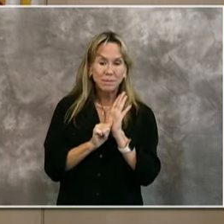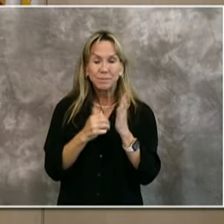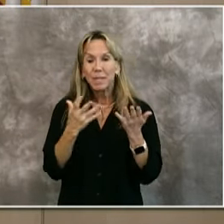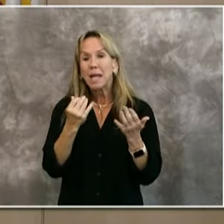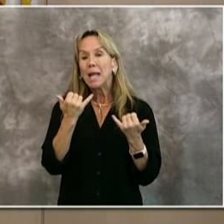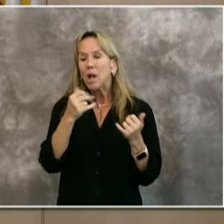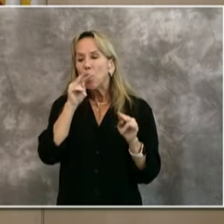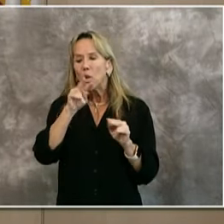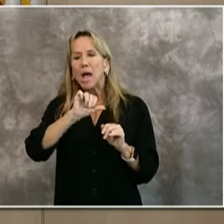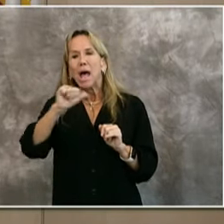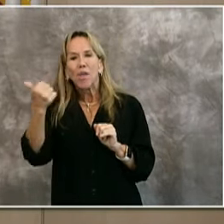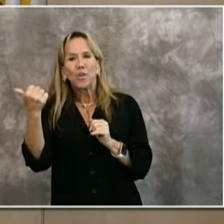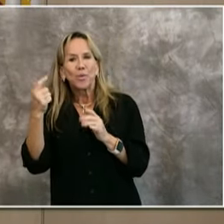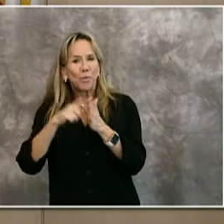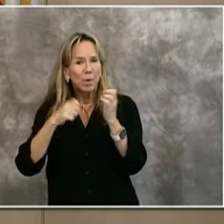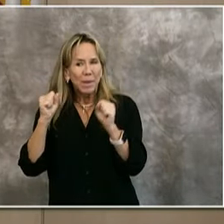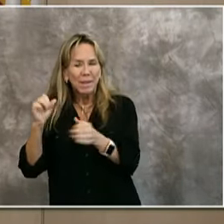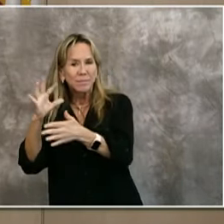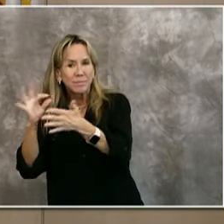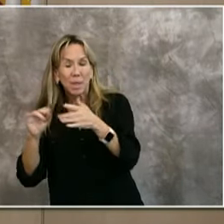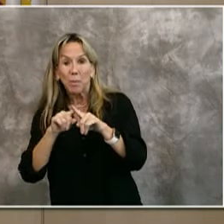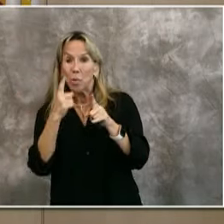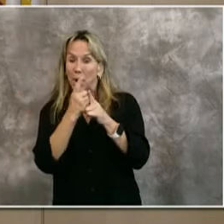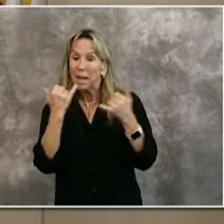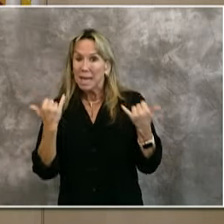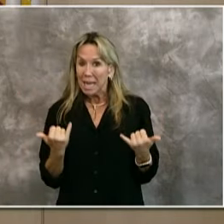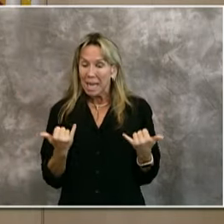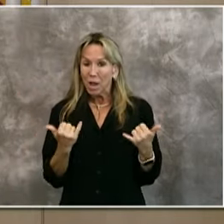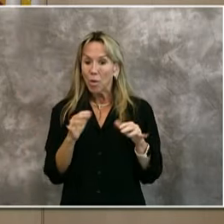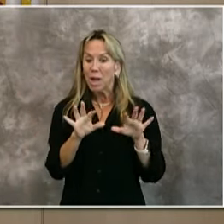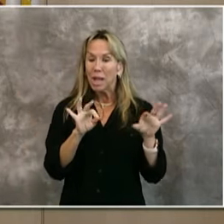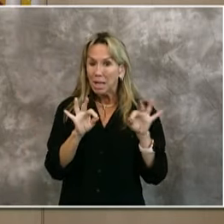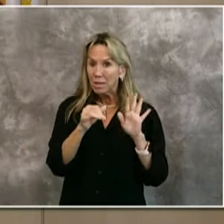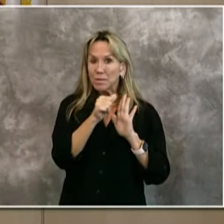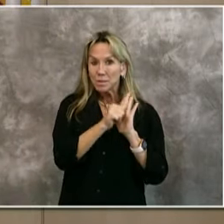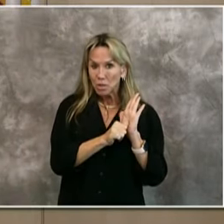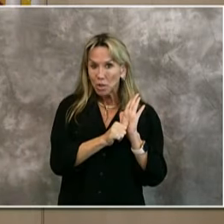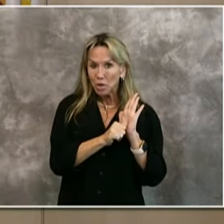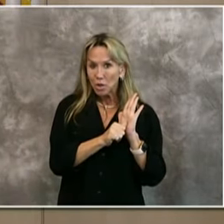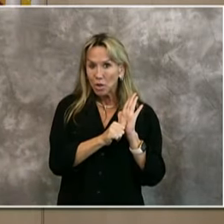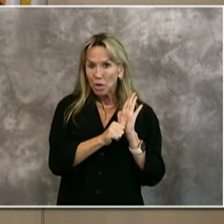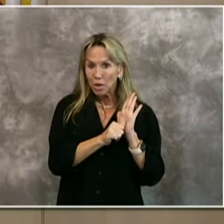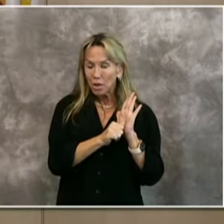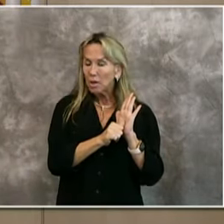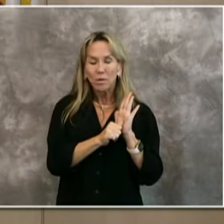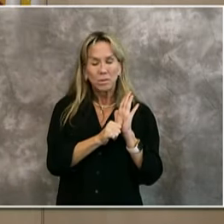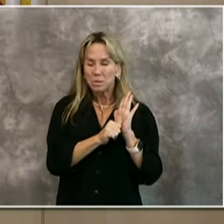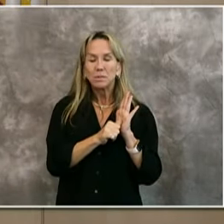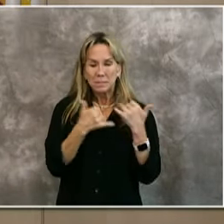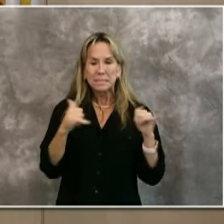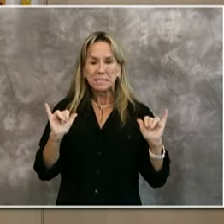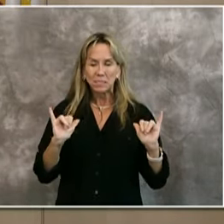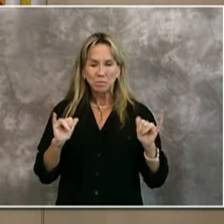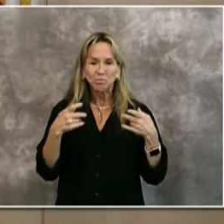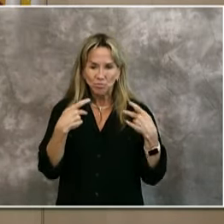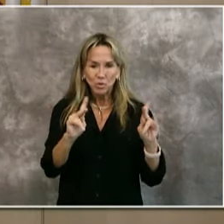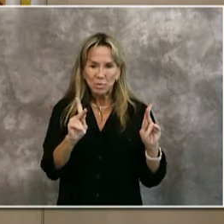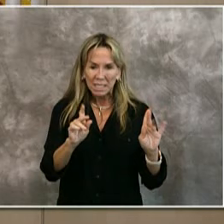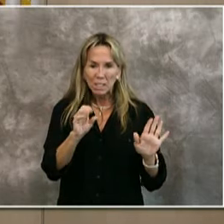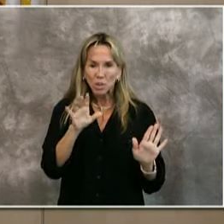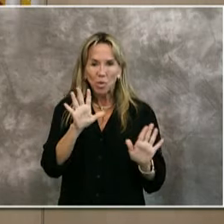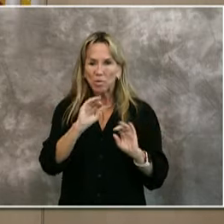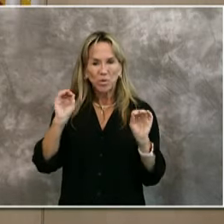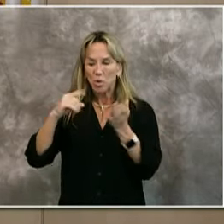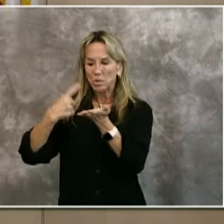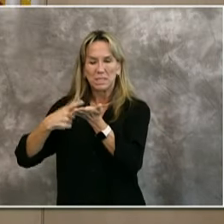other options, but at this point in time, elective surgeries are not on the table, and that's what came